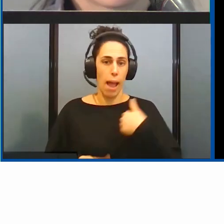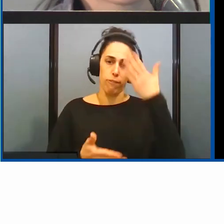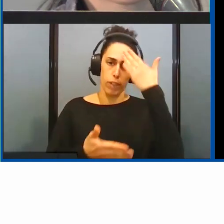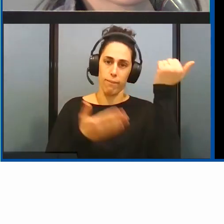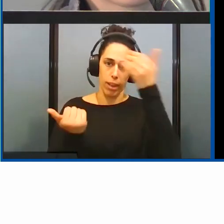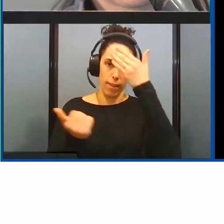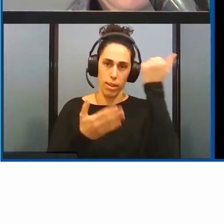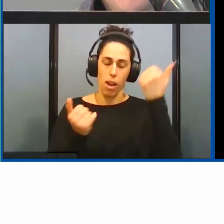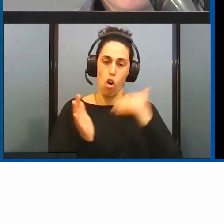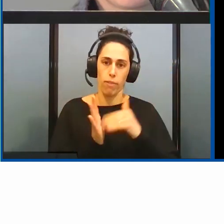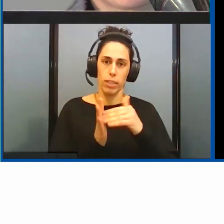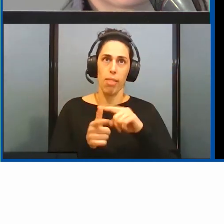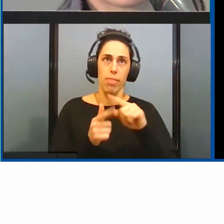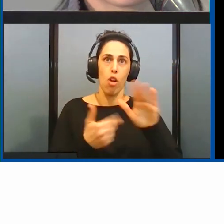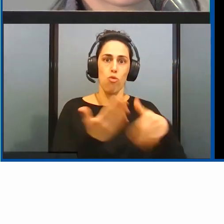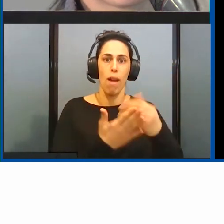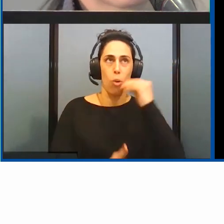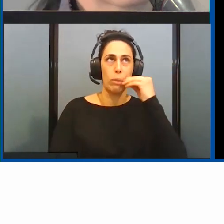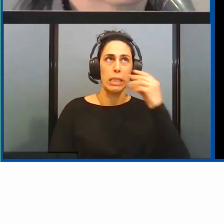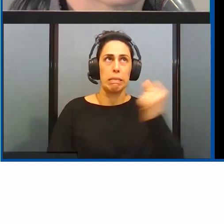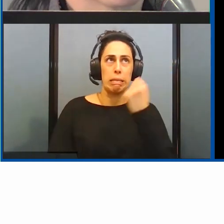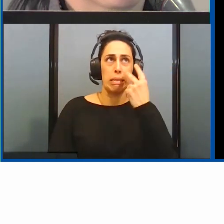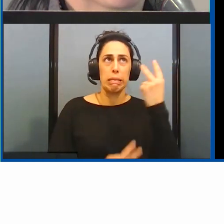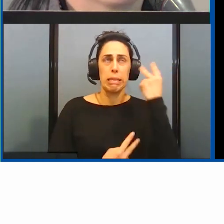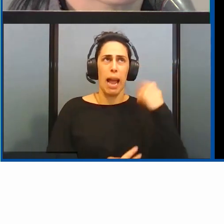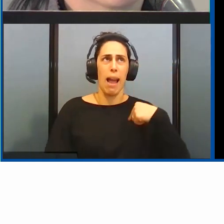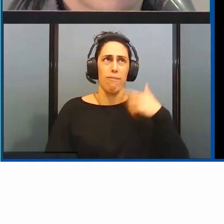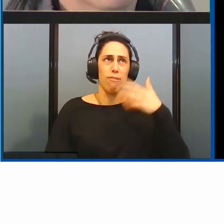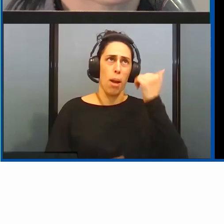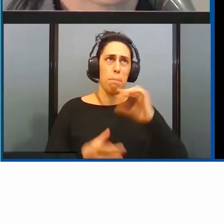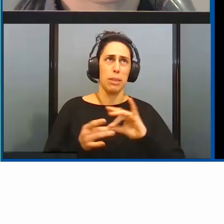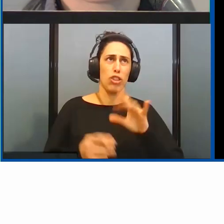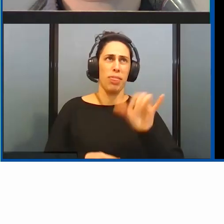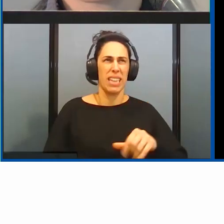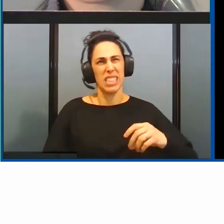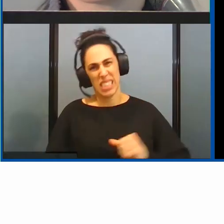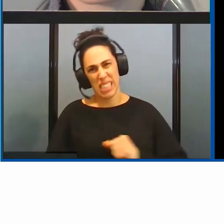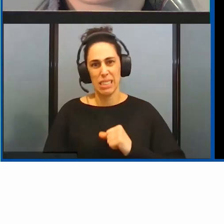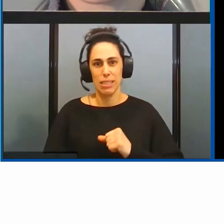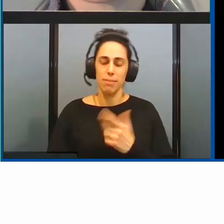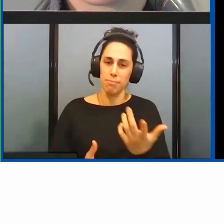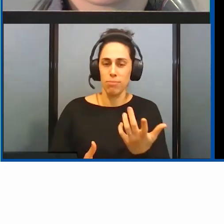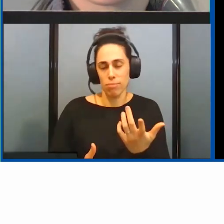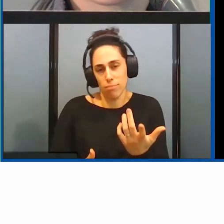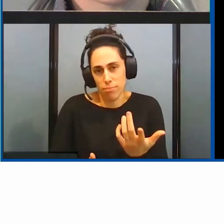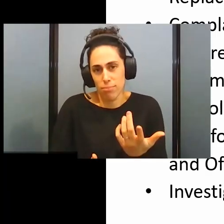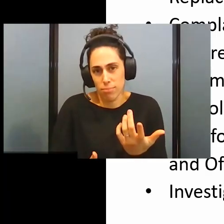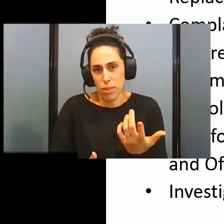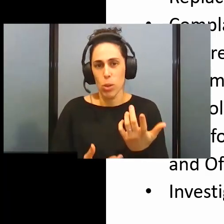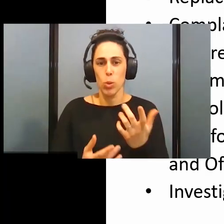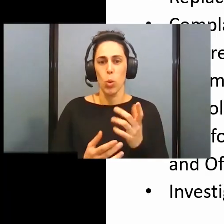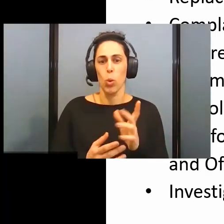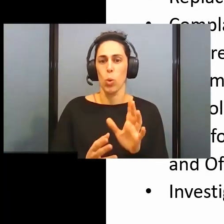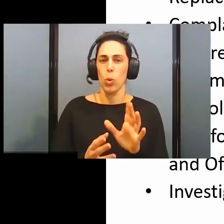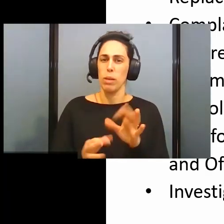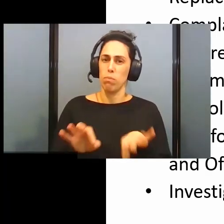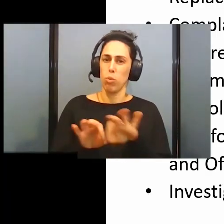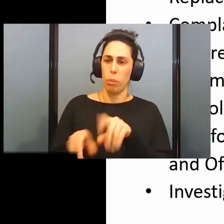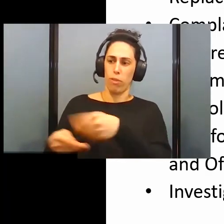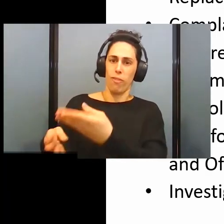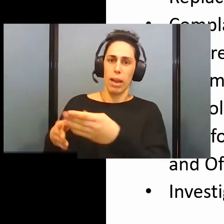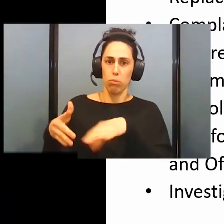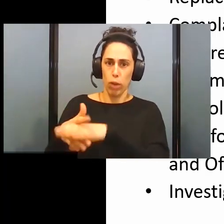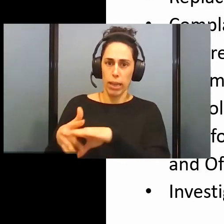So turning on the other youth services that a lot of people do know about. So Office of the Children's Lawyer was mentioned earlier. They are